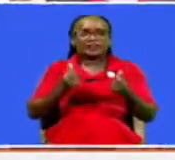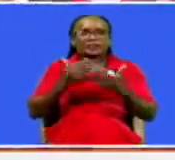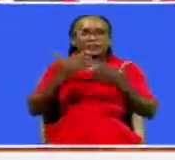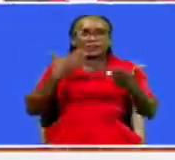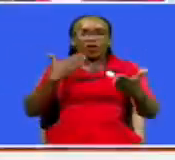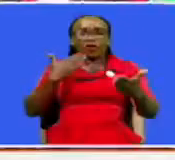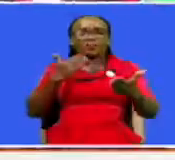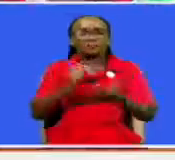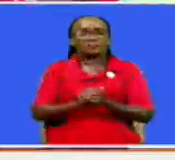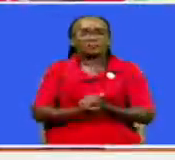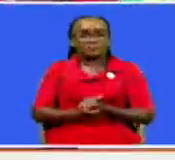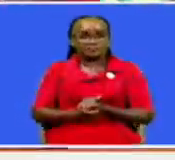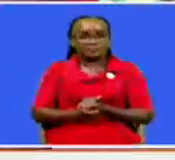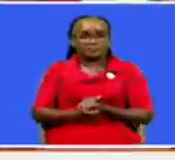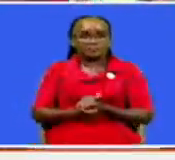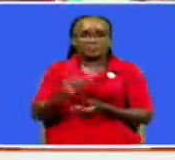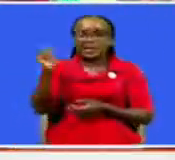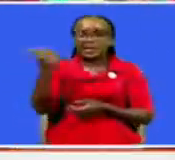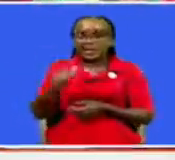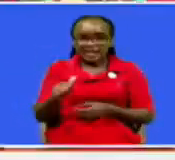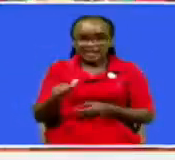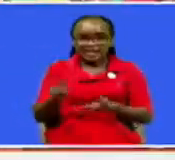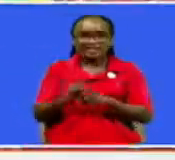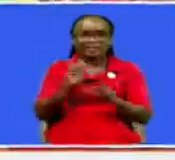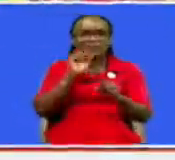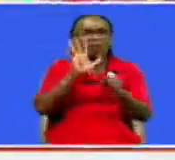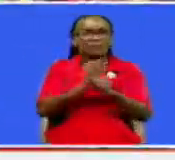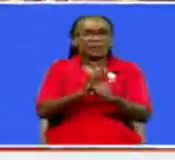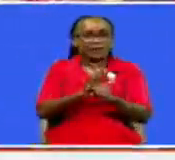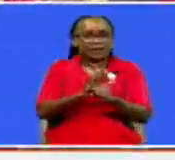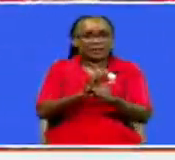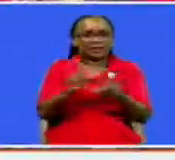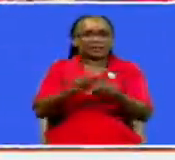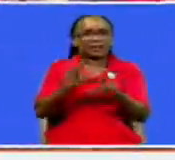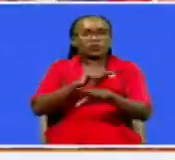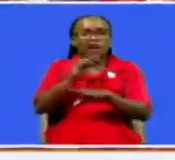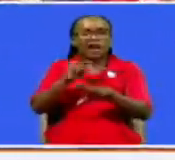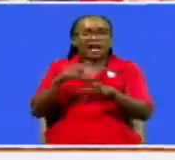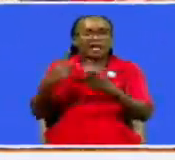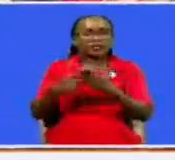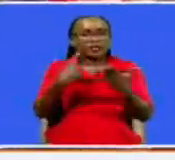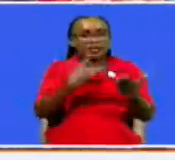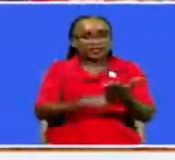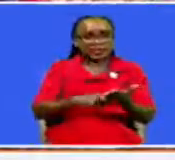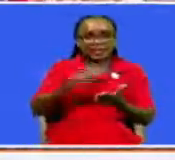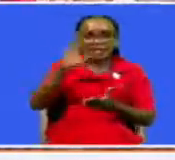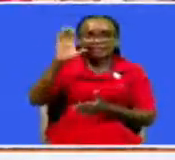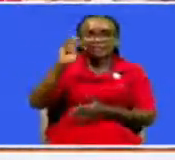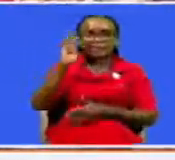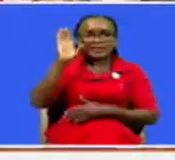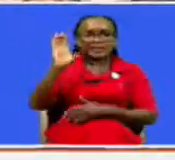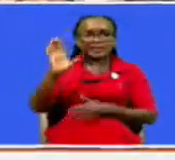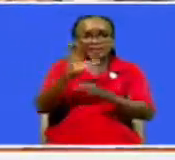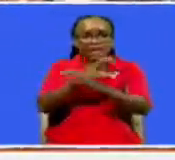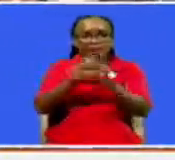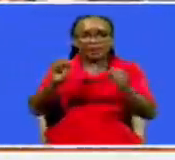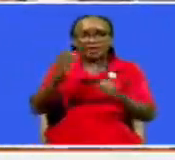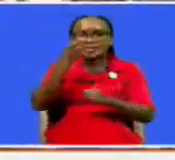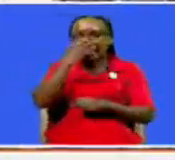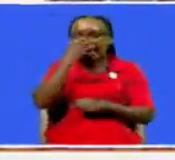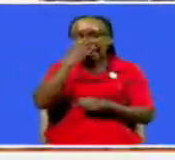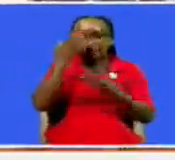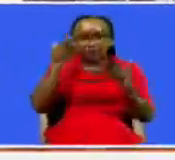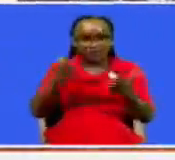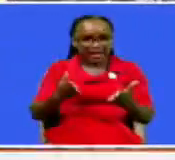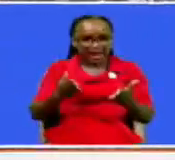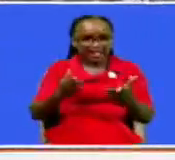then. Yet, even by promising to roll out a national conversation on CBC, President William Ruto